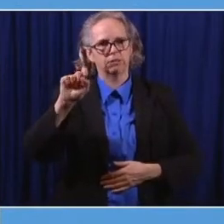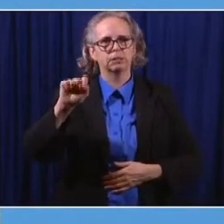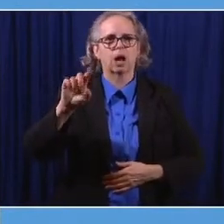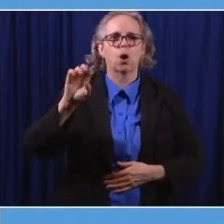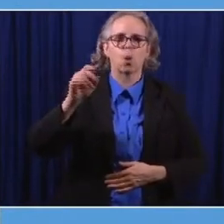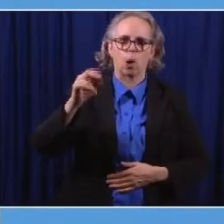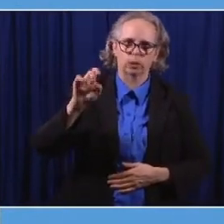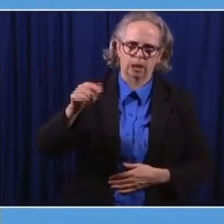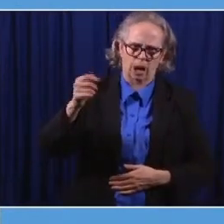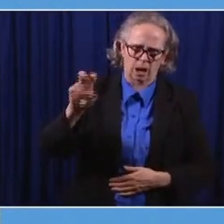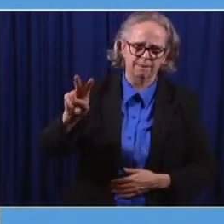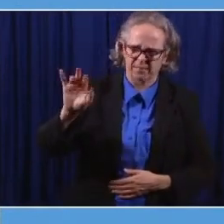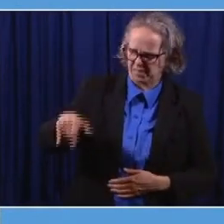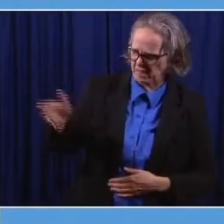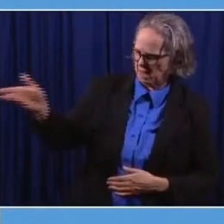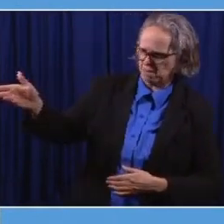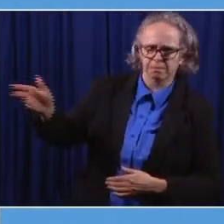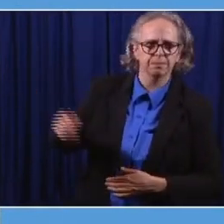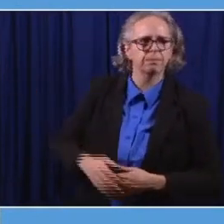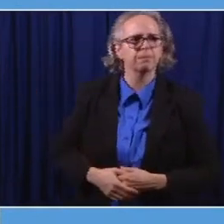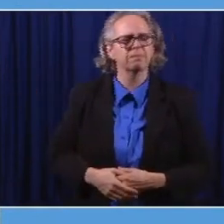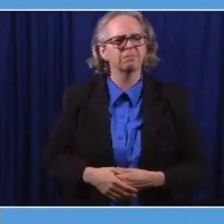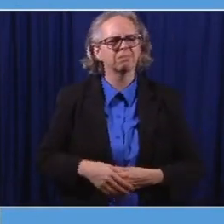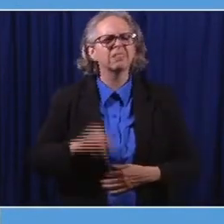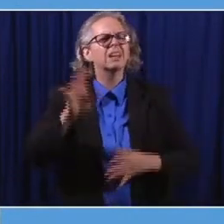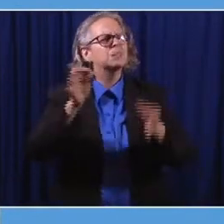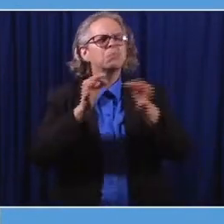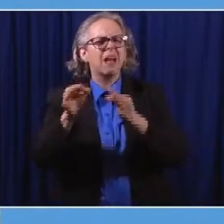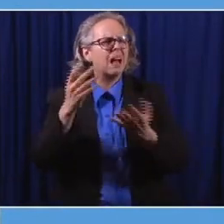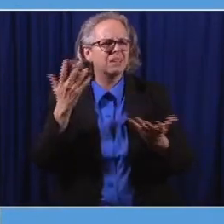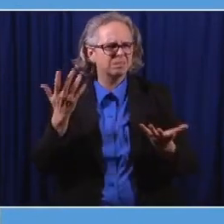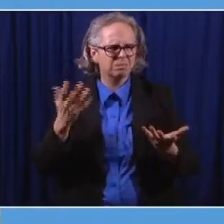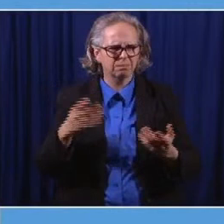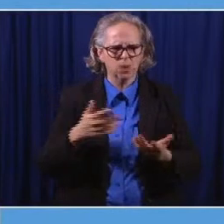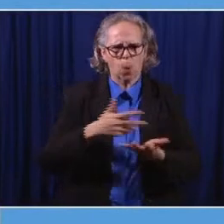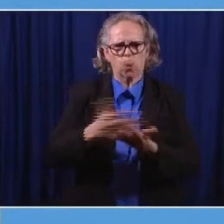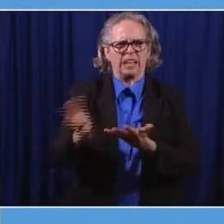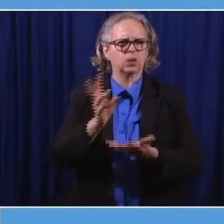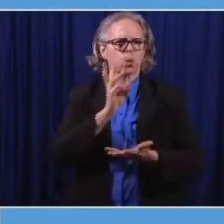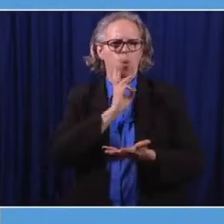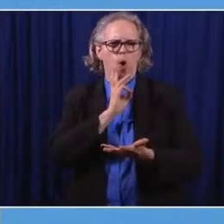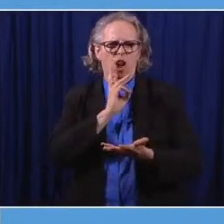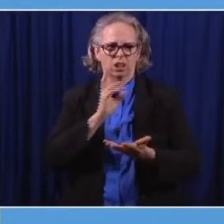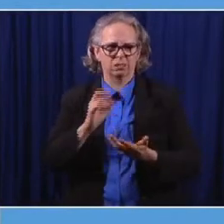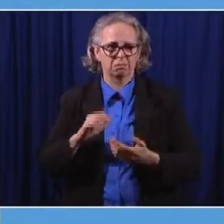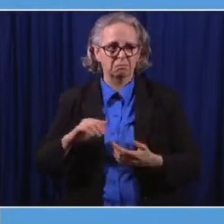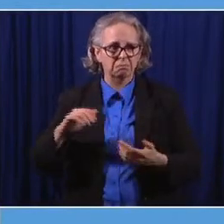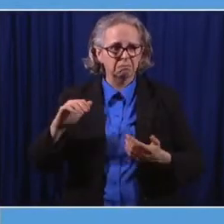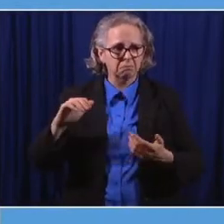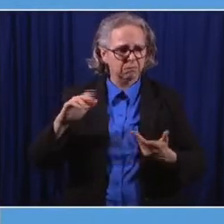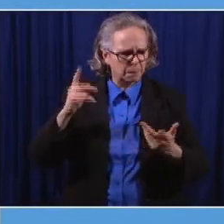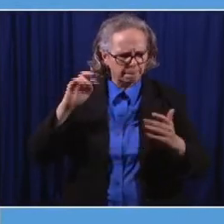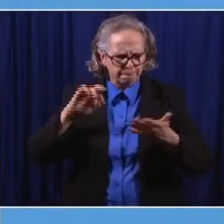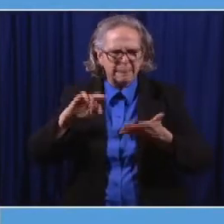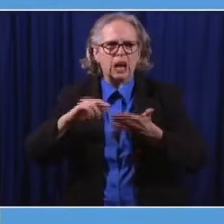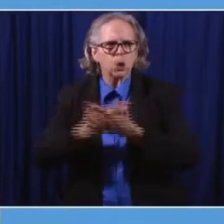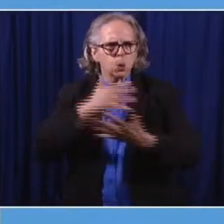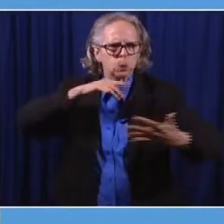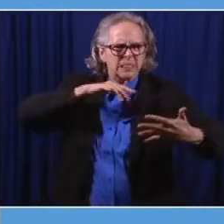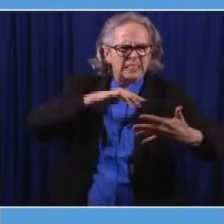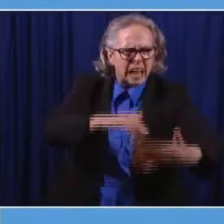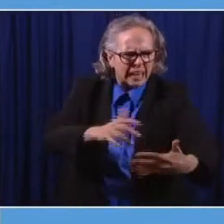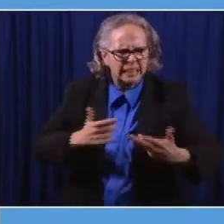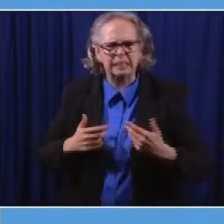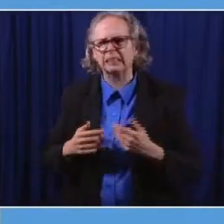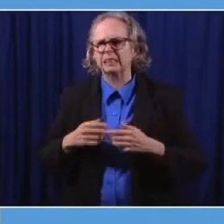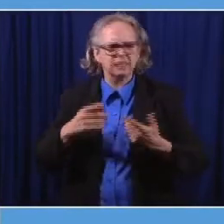Monitoring Network. This is a new effort to study wastewater at a number of sewage treatment plants across the state to